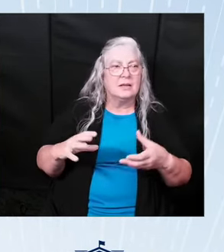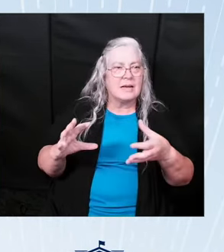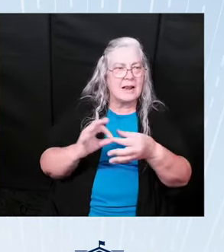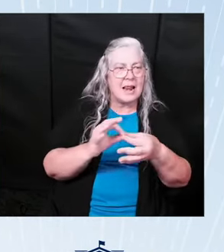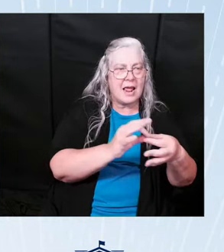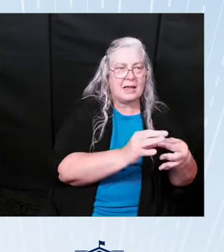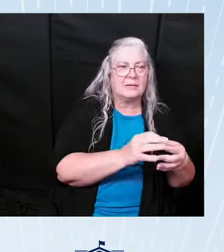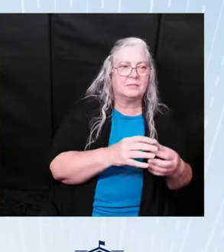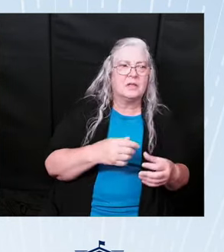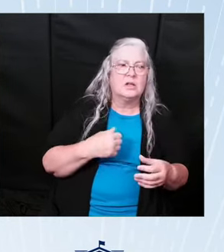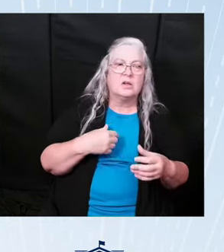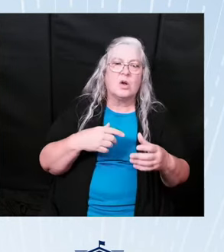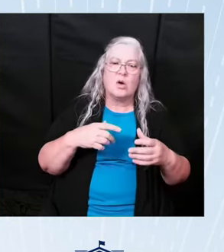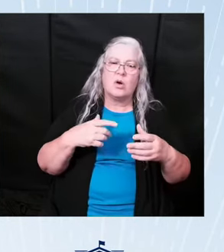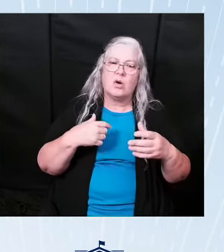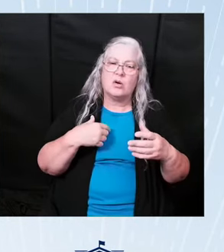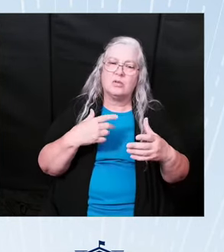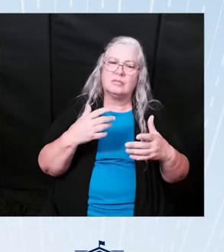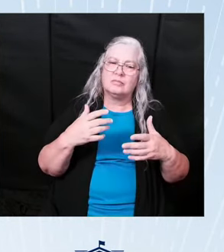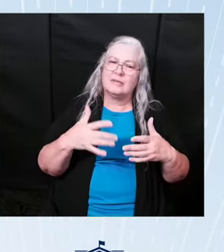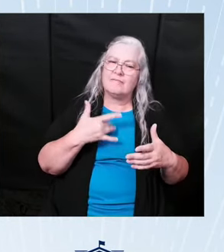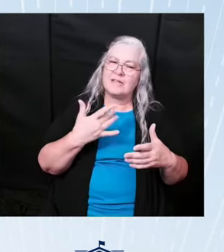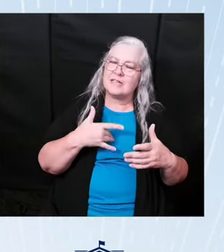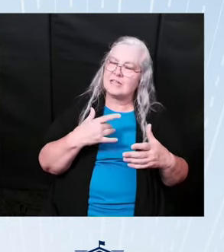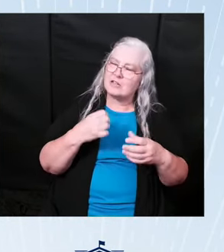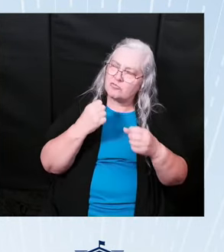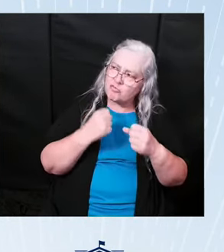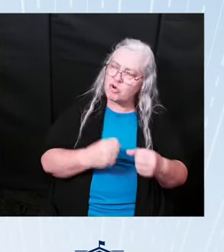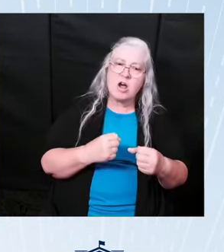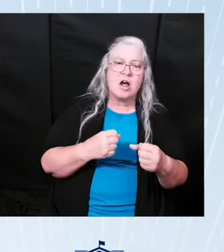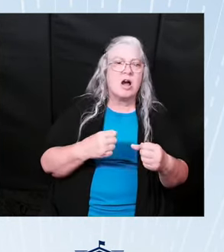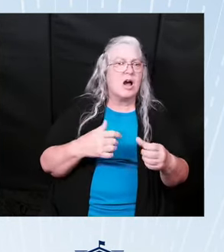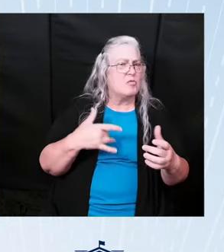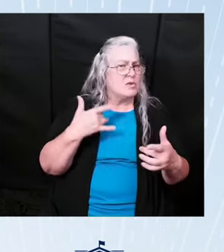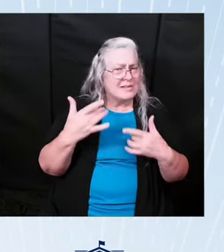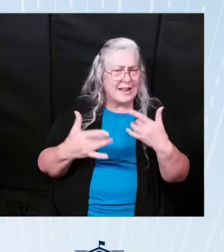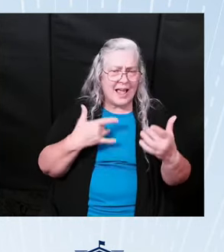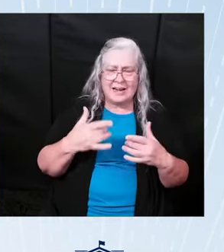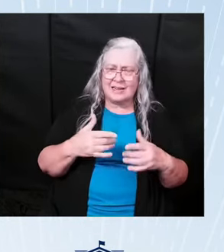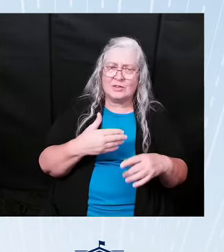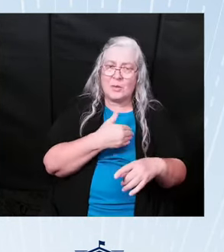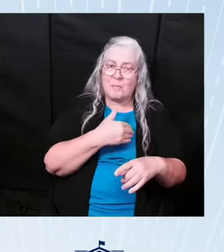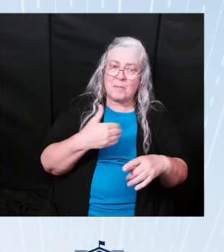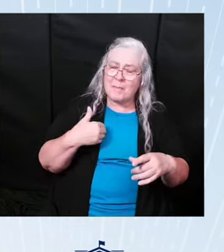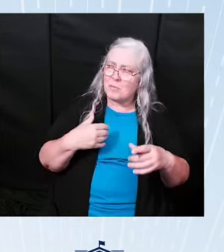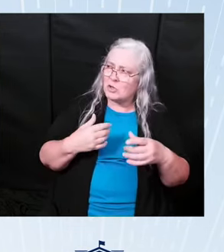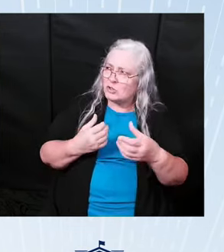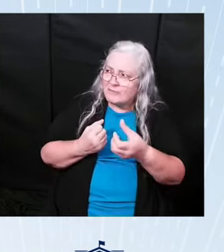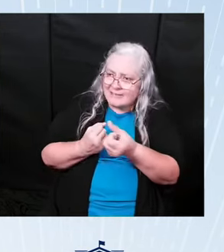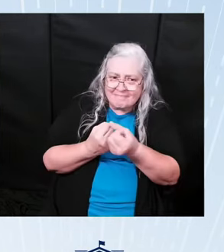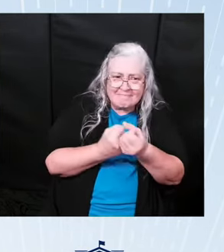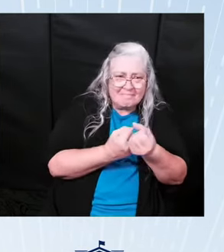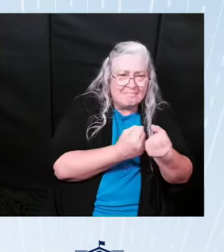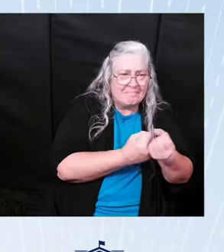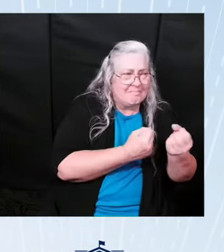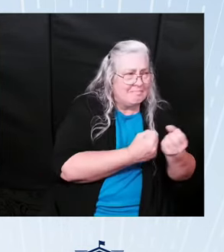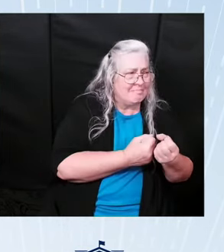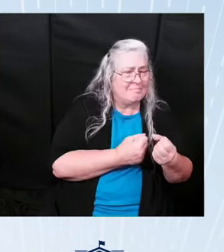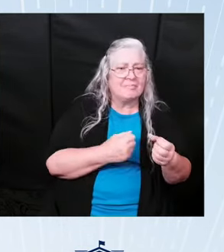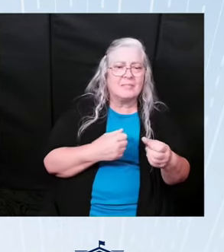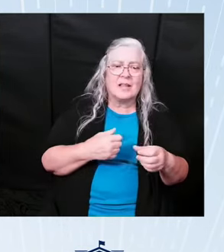reinforces many of the things that our members have been advocating for in their communities. Now, the opportunity I